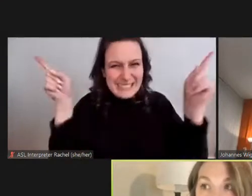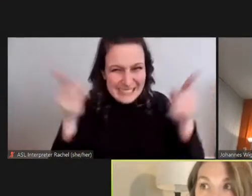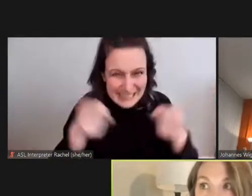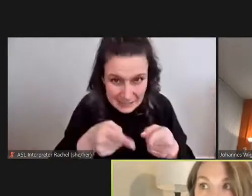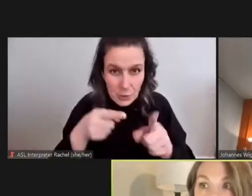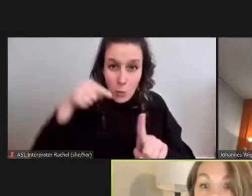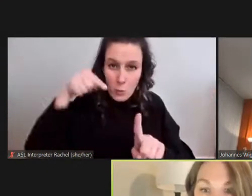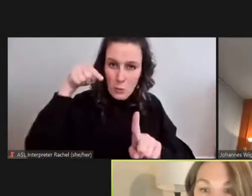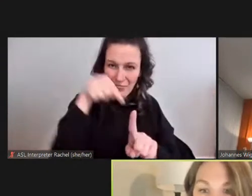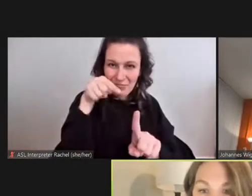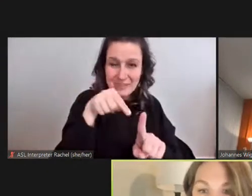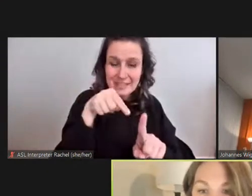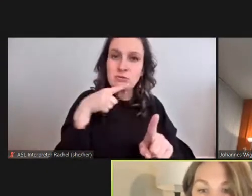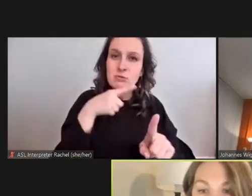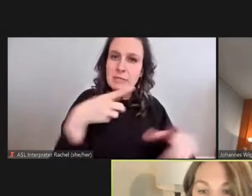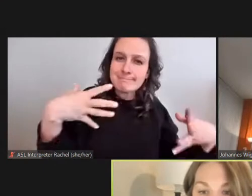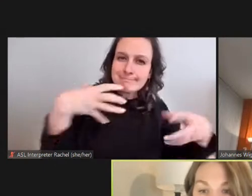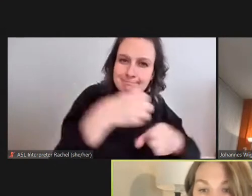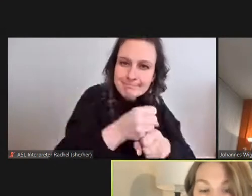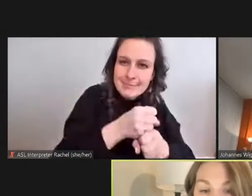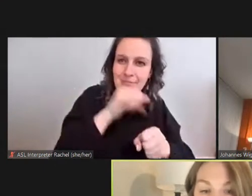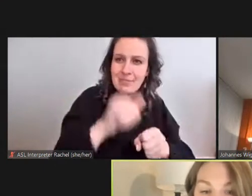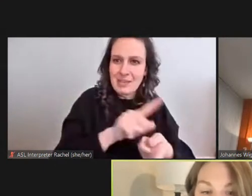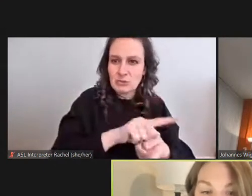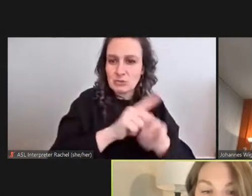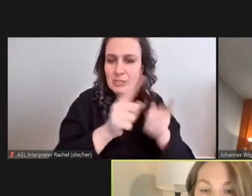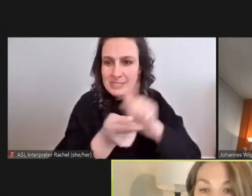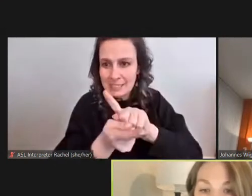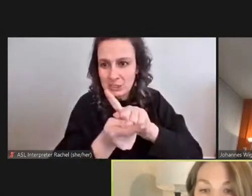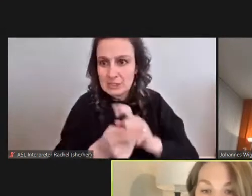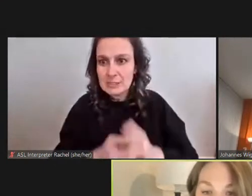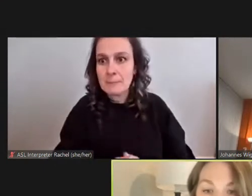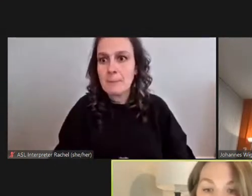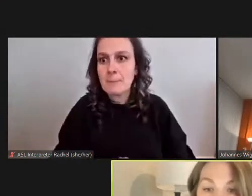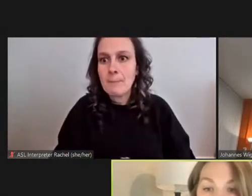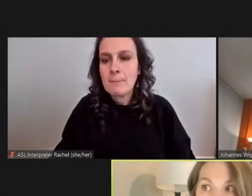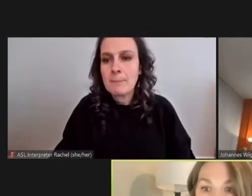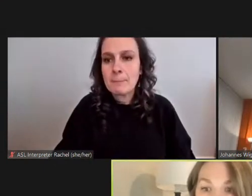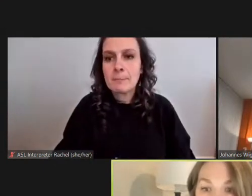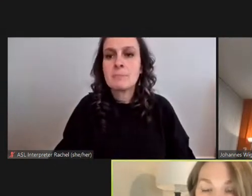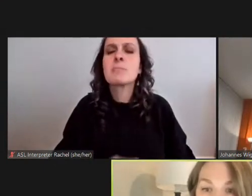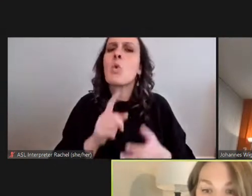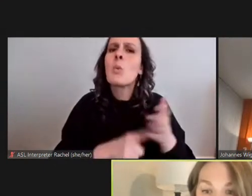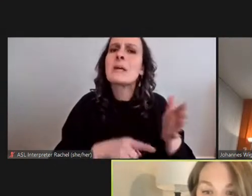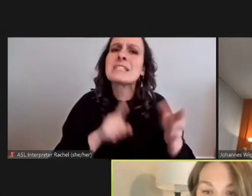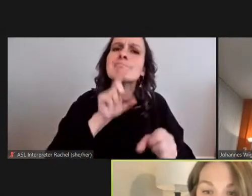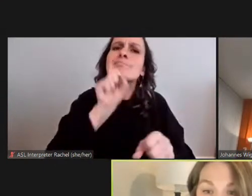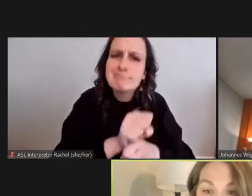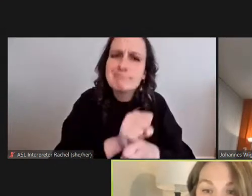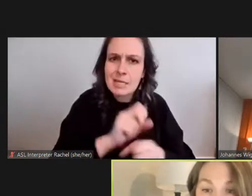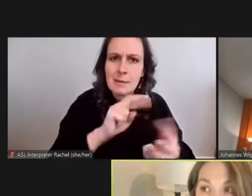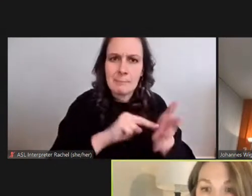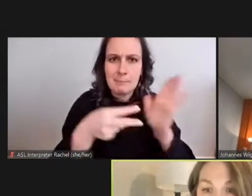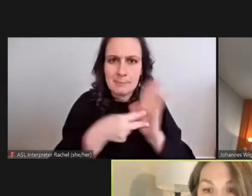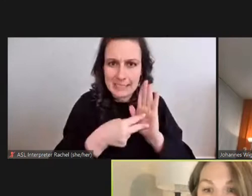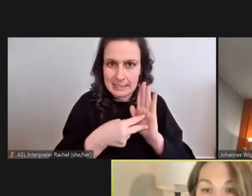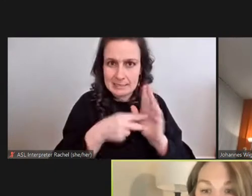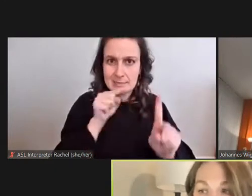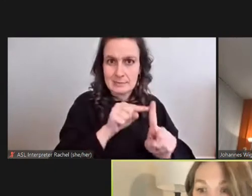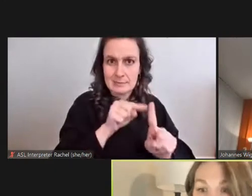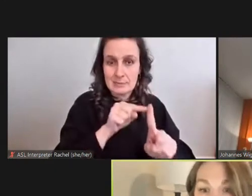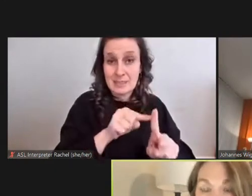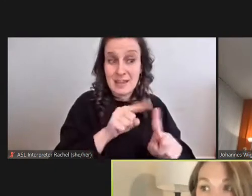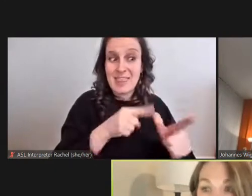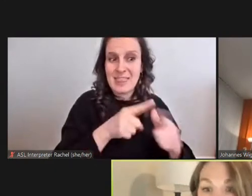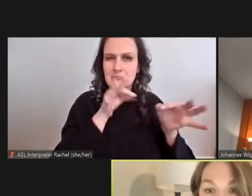really the summary of that translation, what it really meant, and then